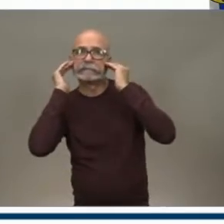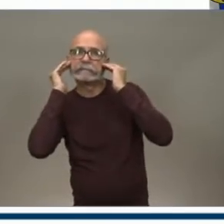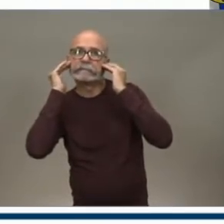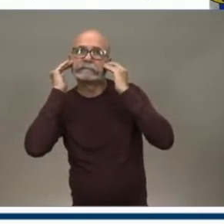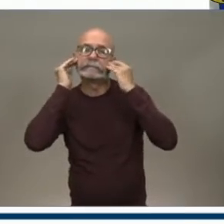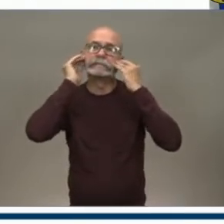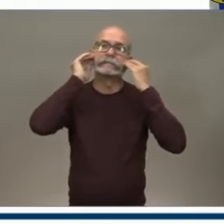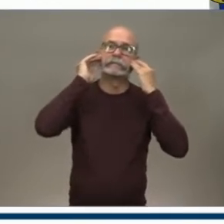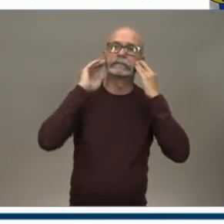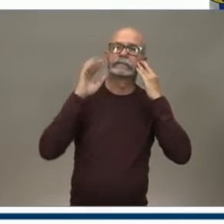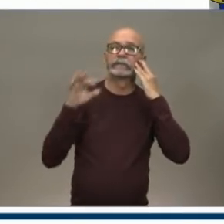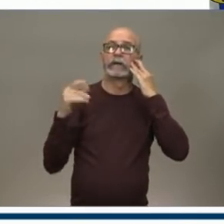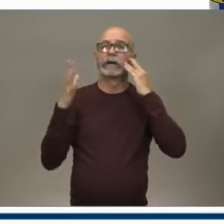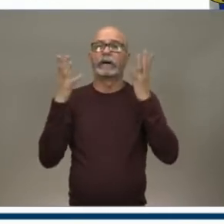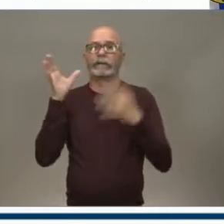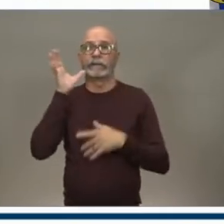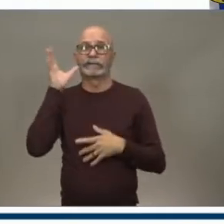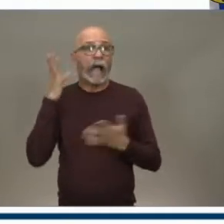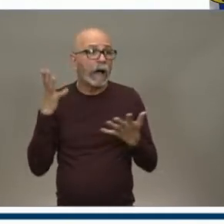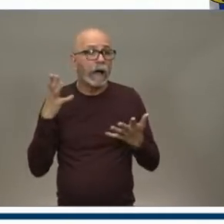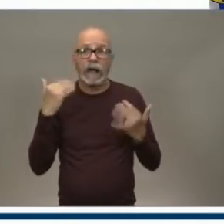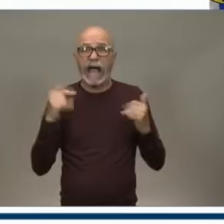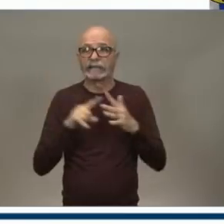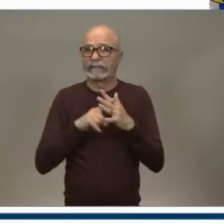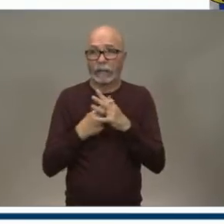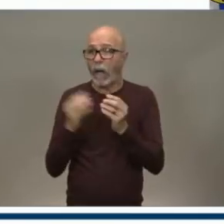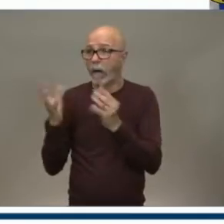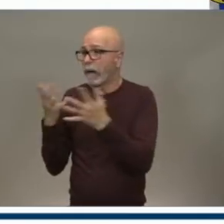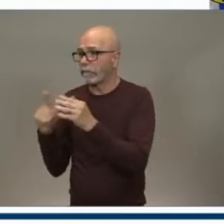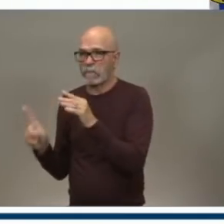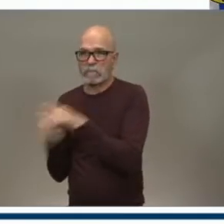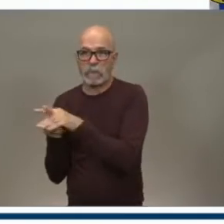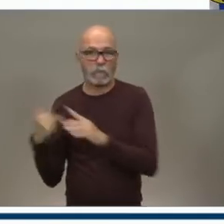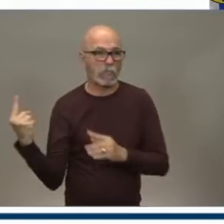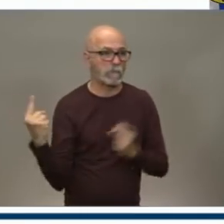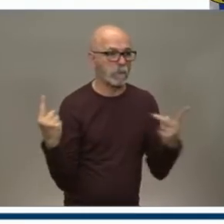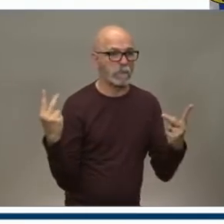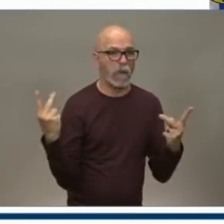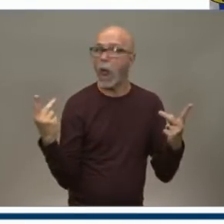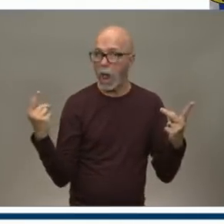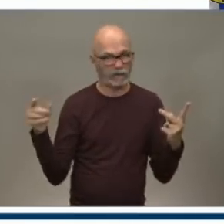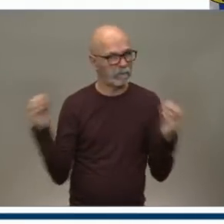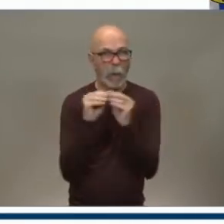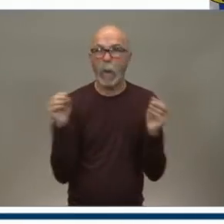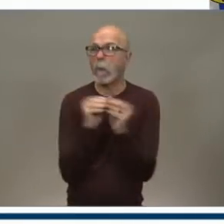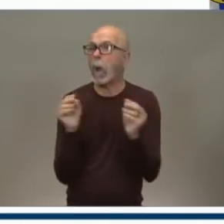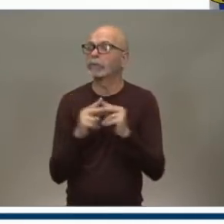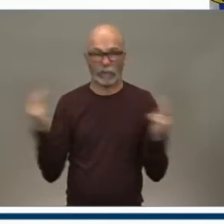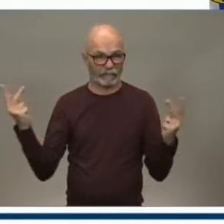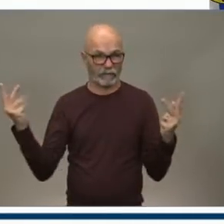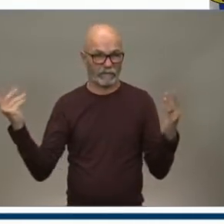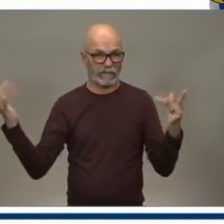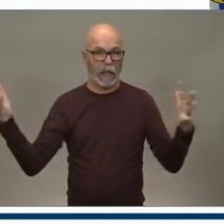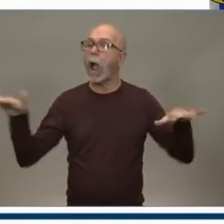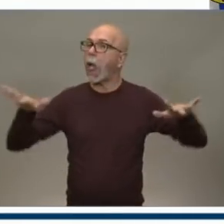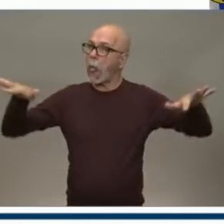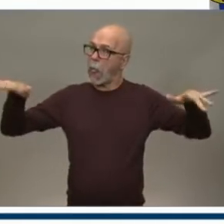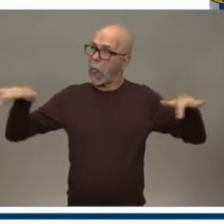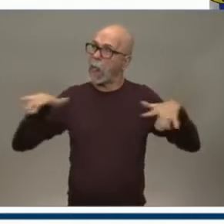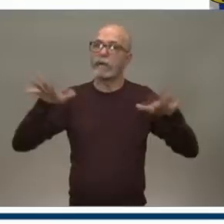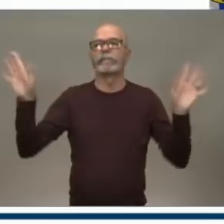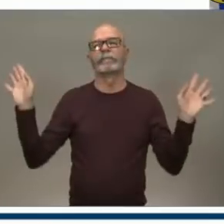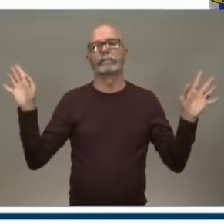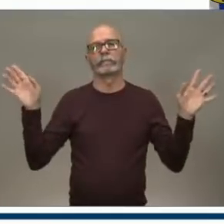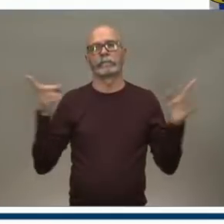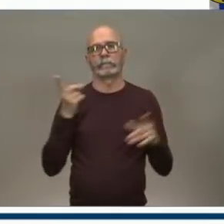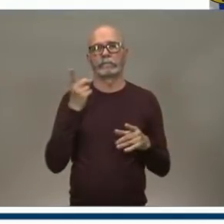tested positive for COVID. Can you speak to that? Is there any truth to this? No. We have had no school-age children